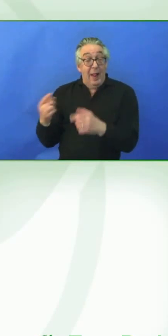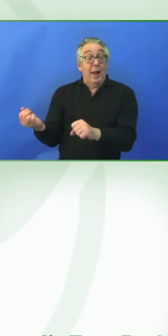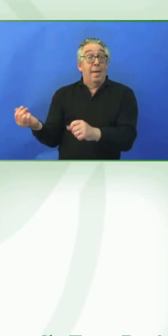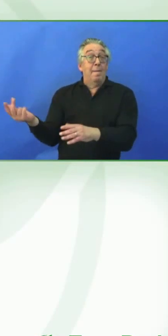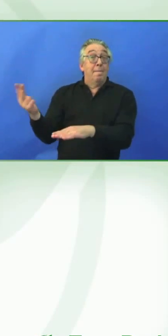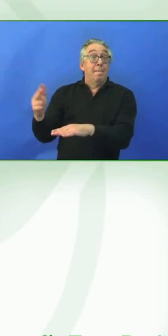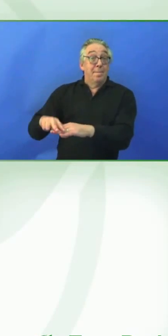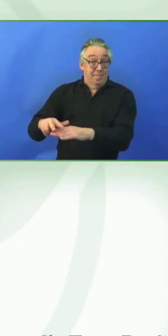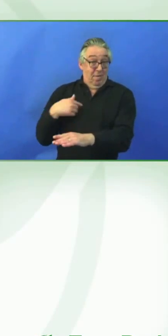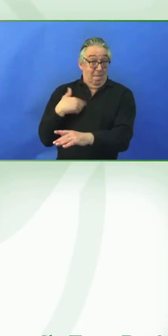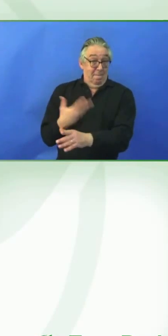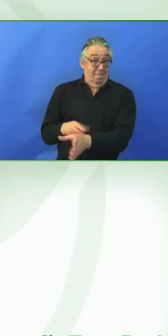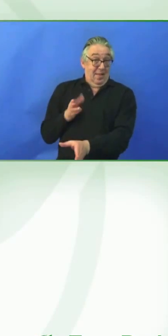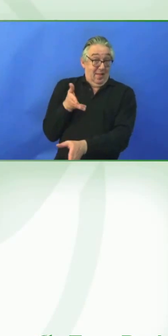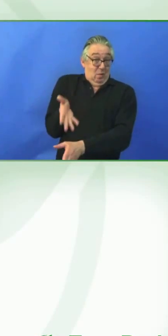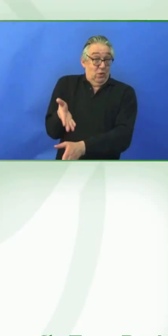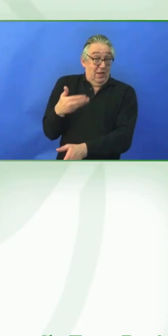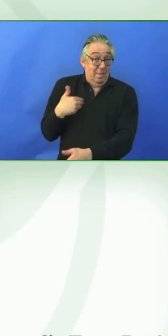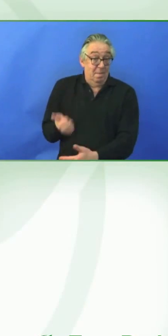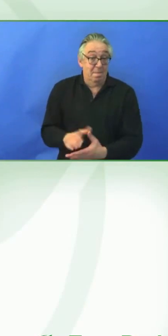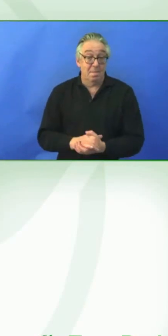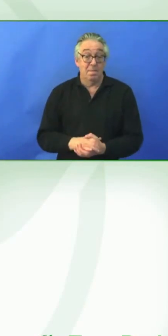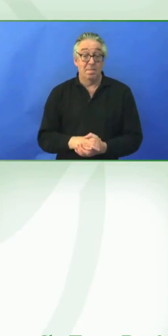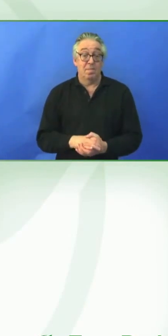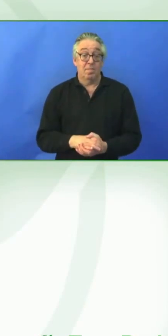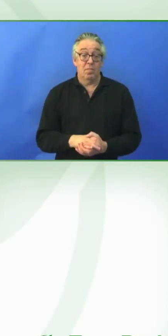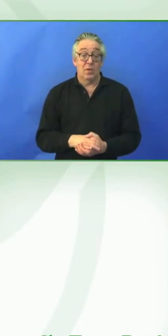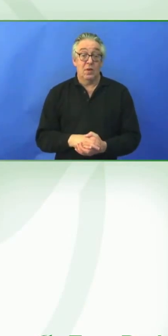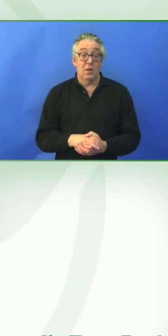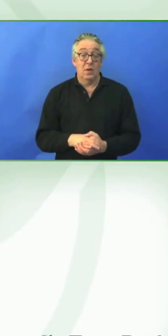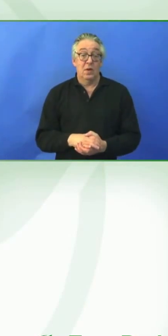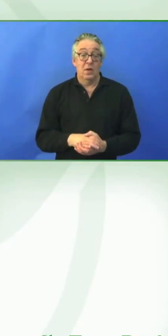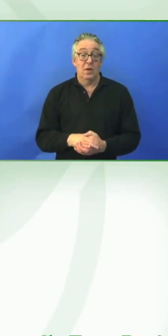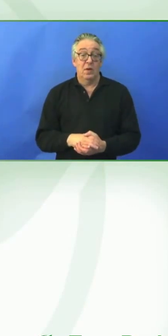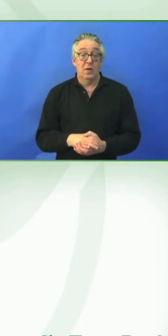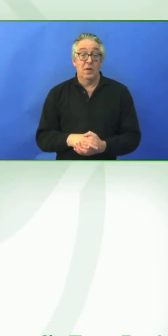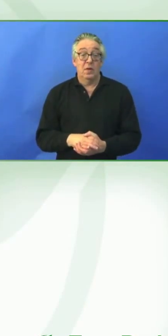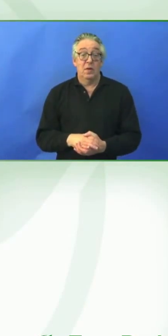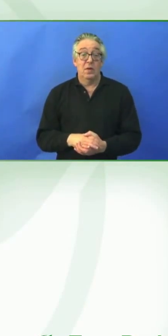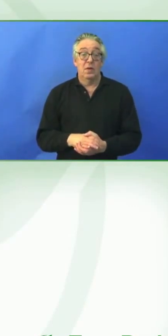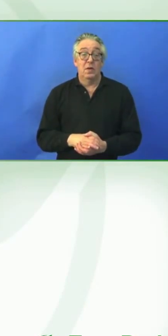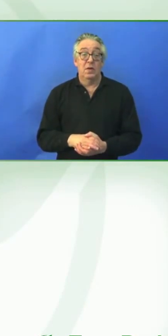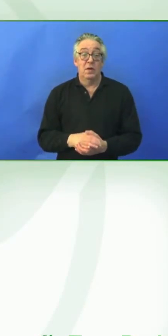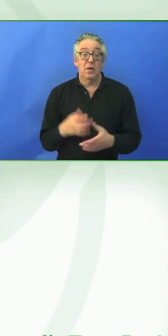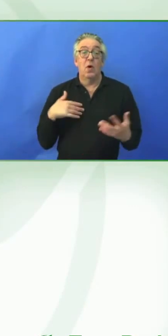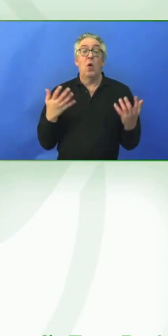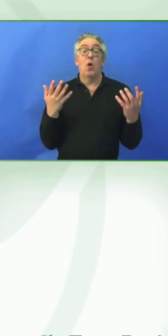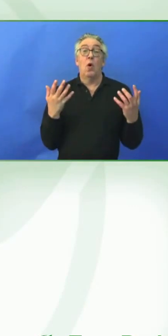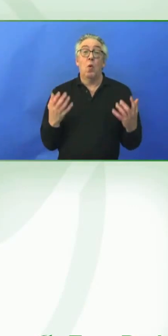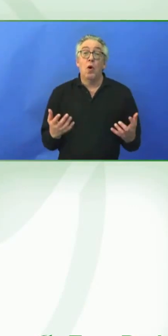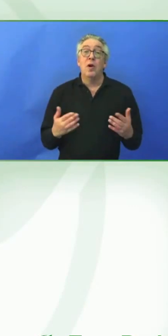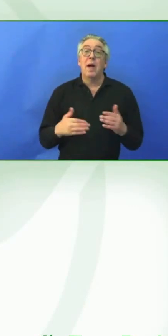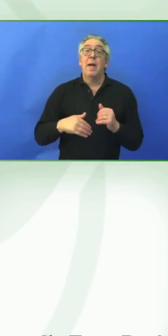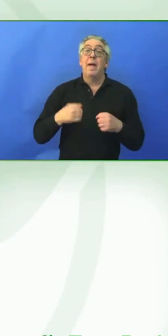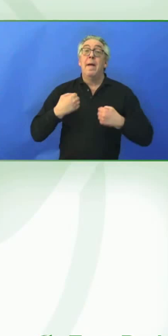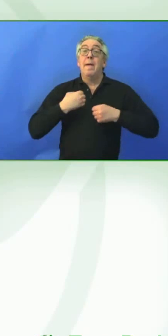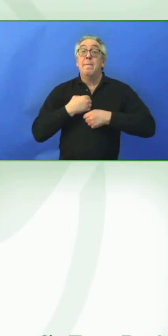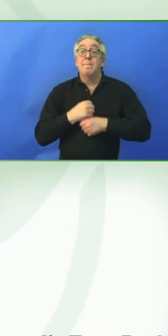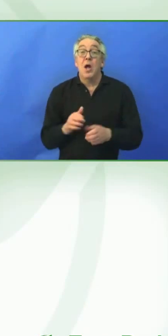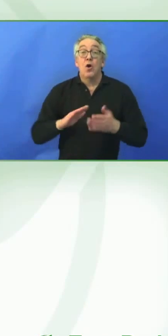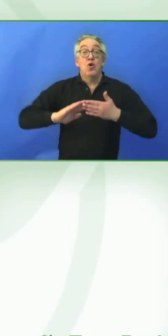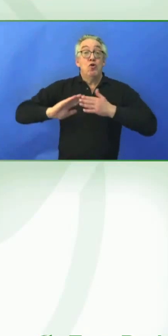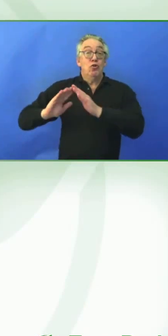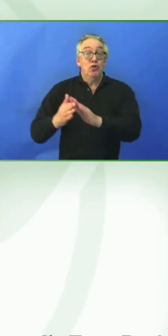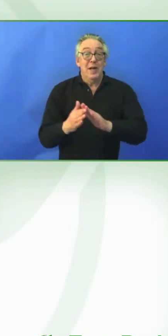talks about building inclusive, resilient, and safe cities. And the targets specifically